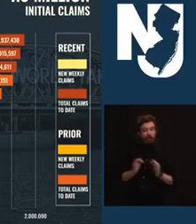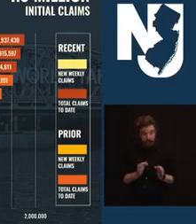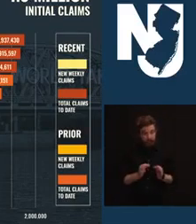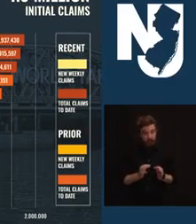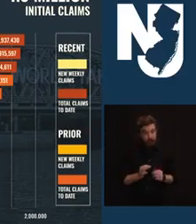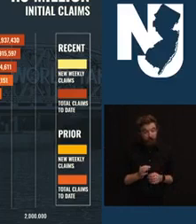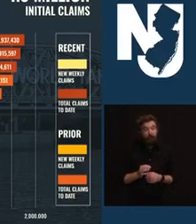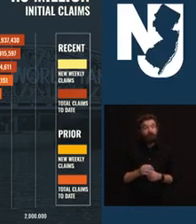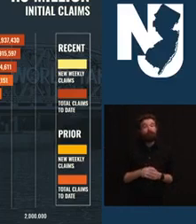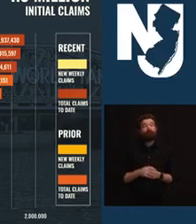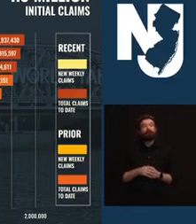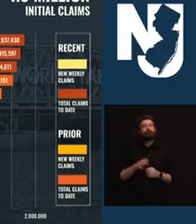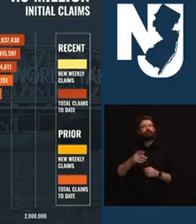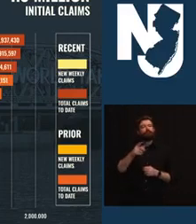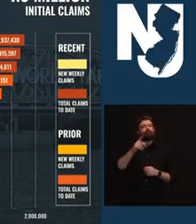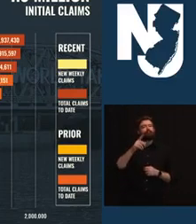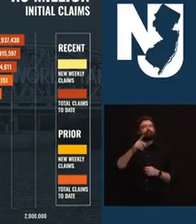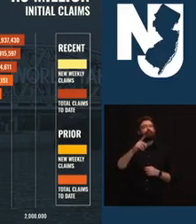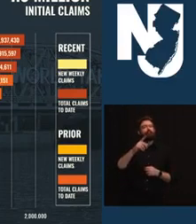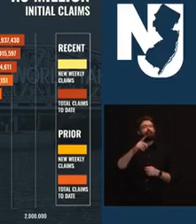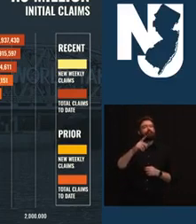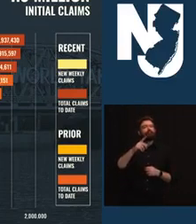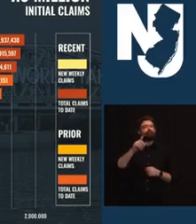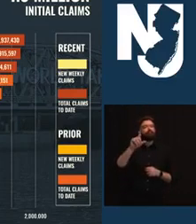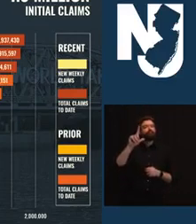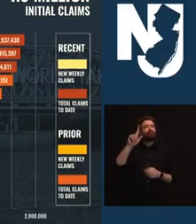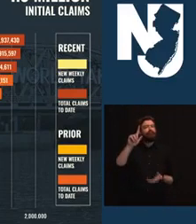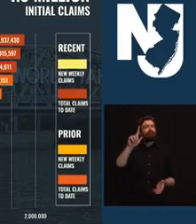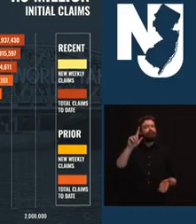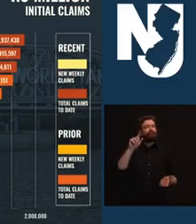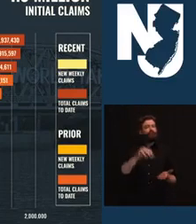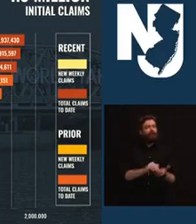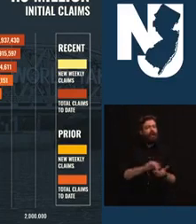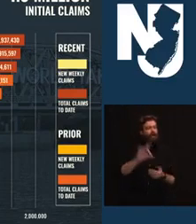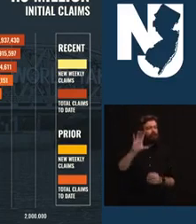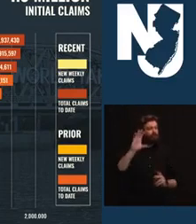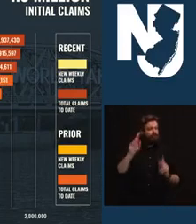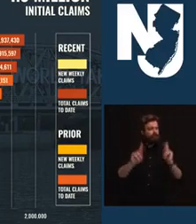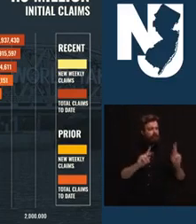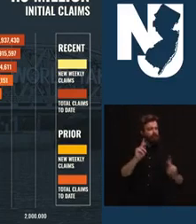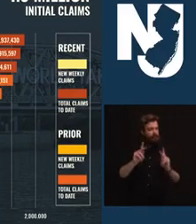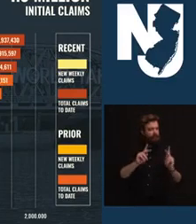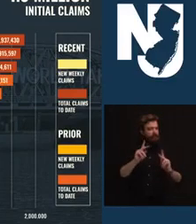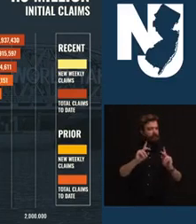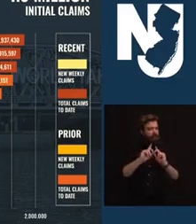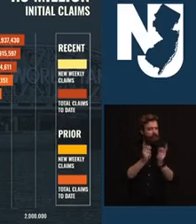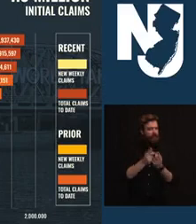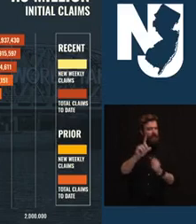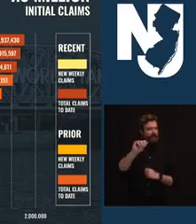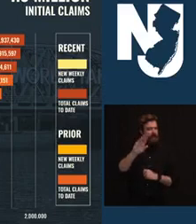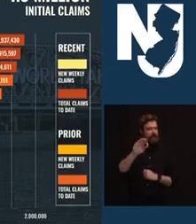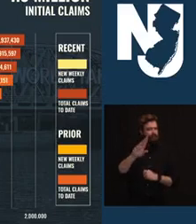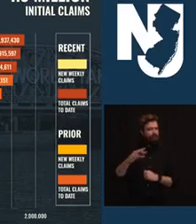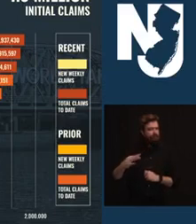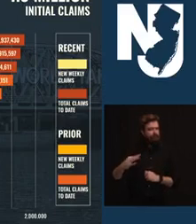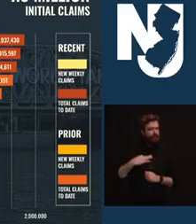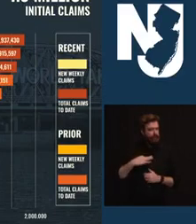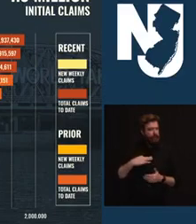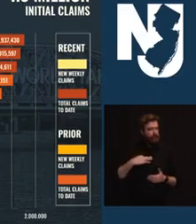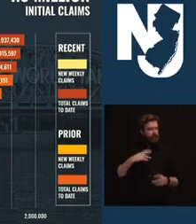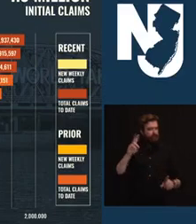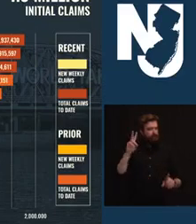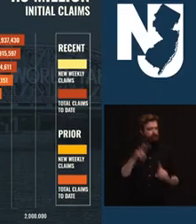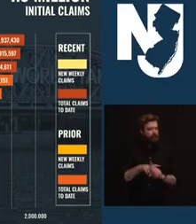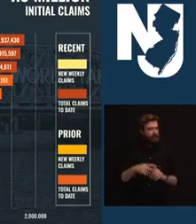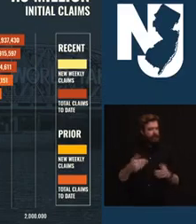21,833 New Jerseyans filed for an initial claim for unemployment last week, and that is an increase